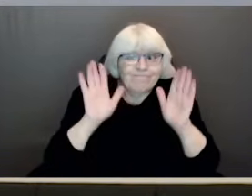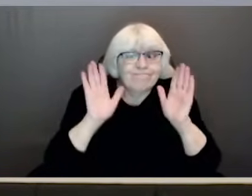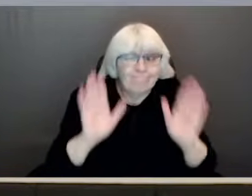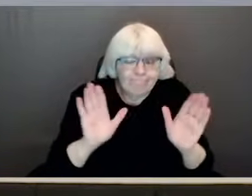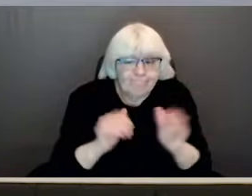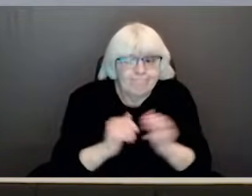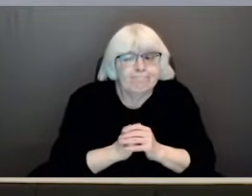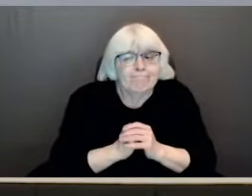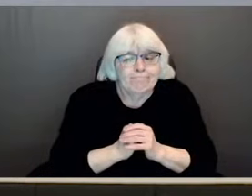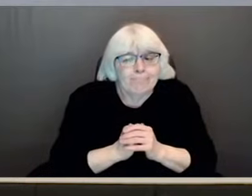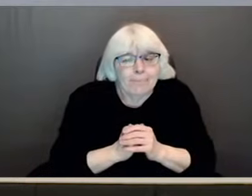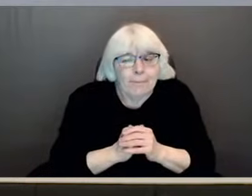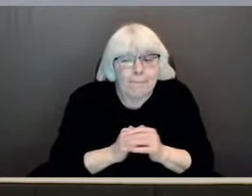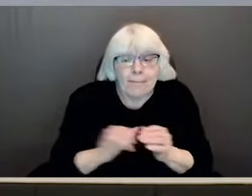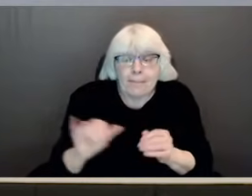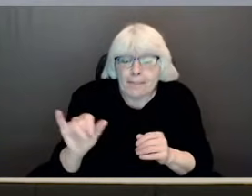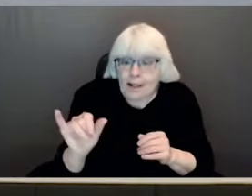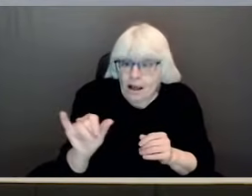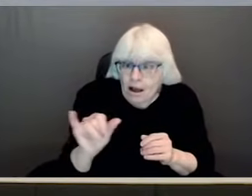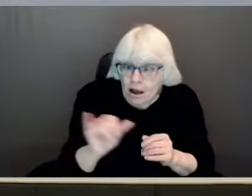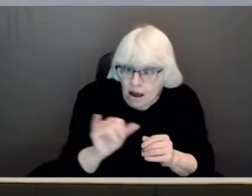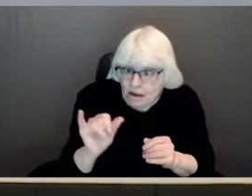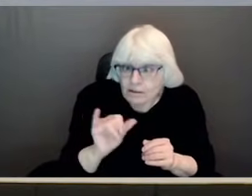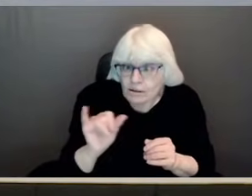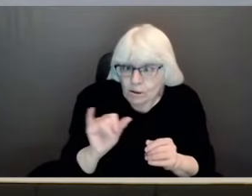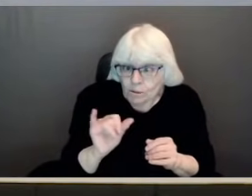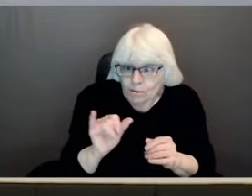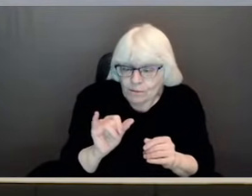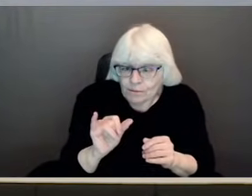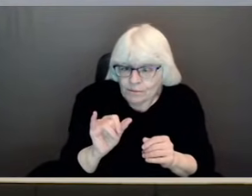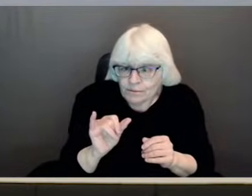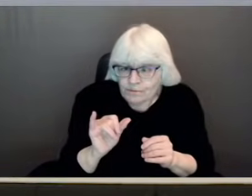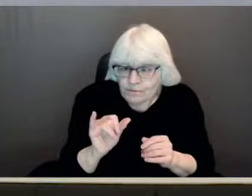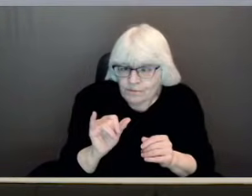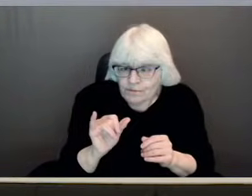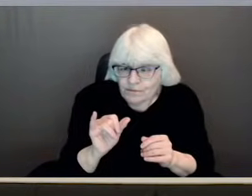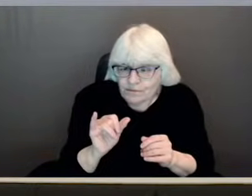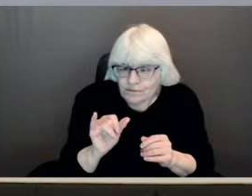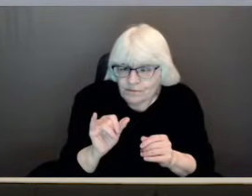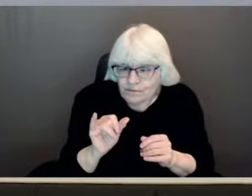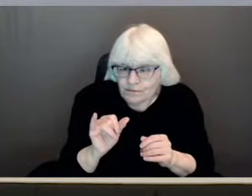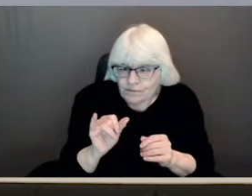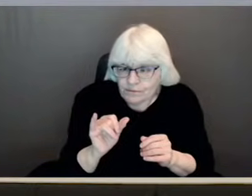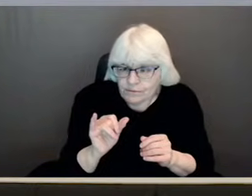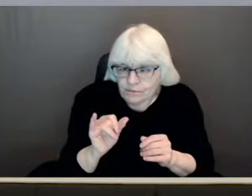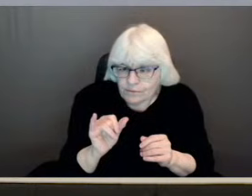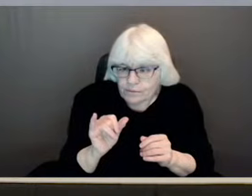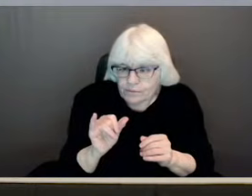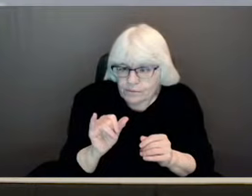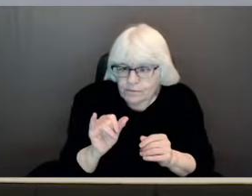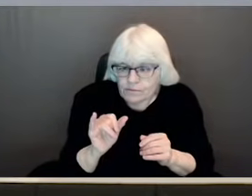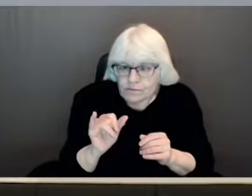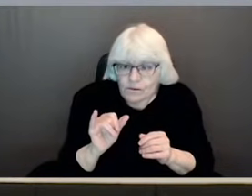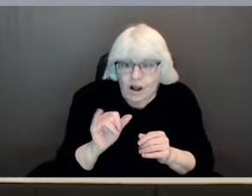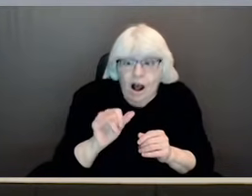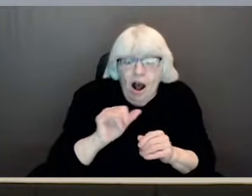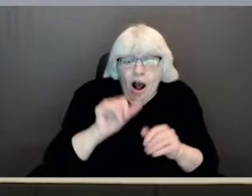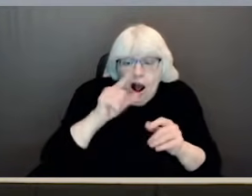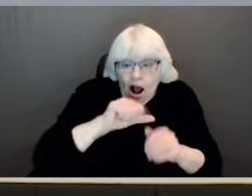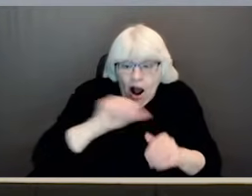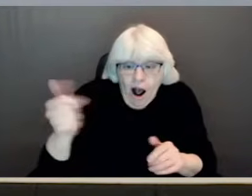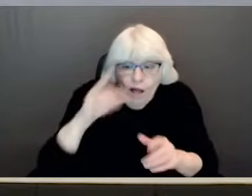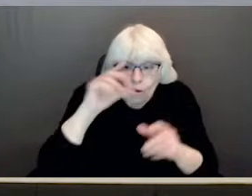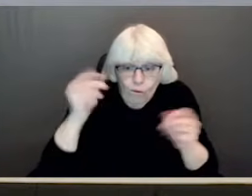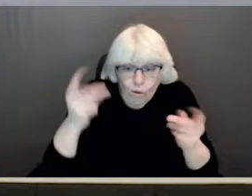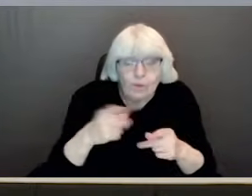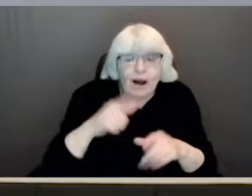forget any particular group, but I mentioned that. So it was 70 years of age and older, as well as those who are